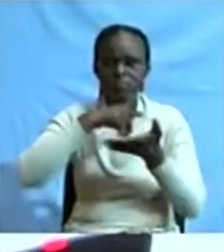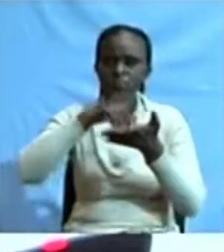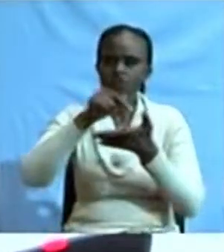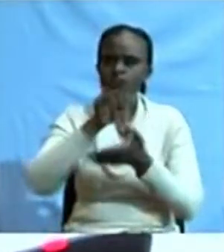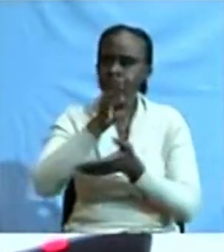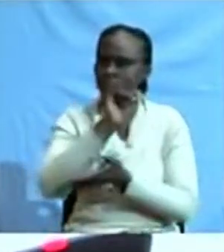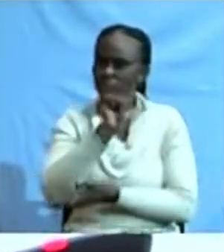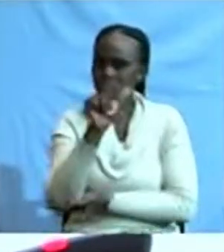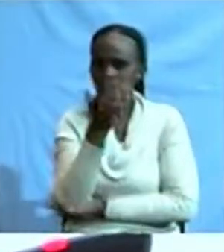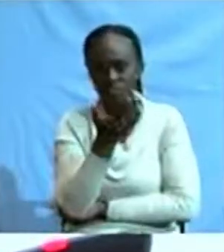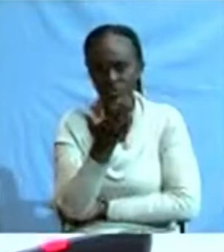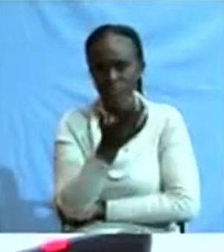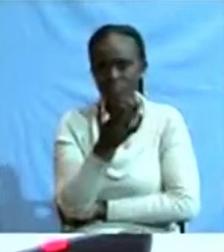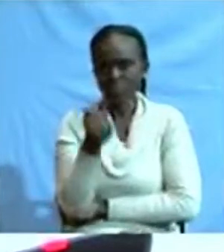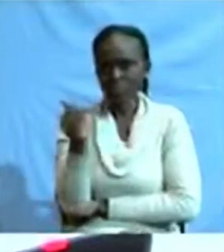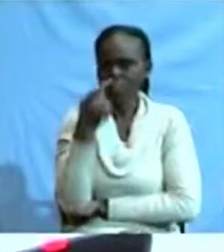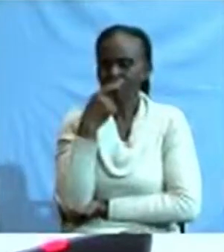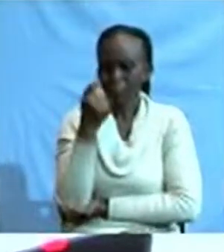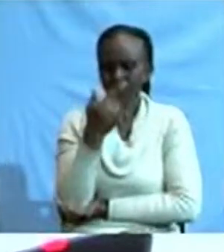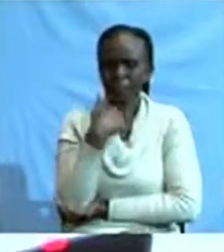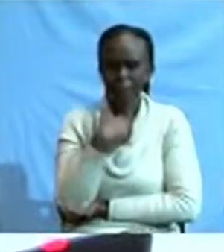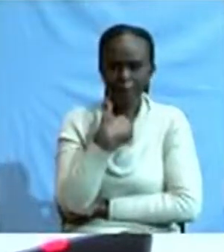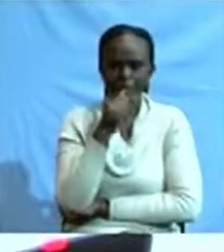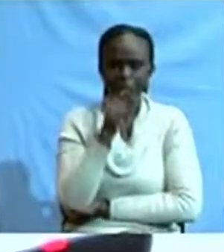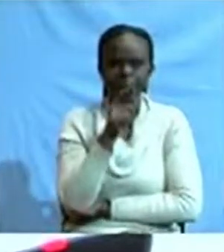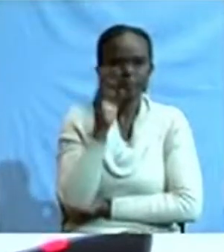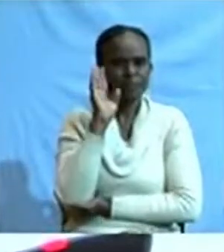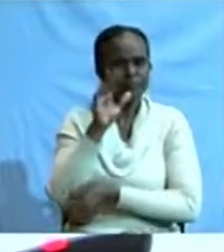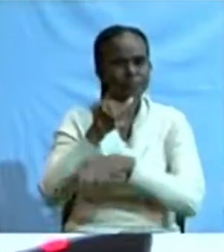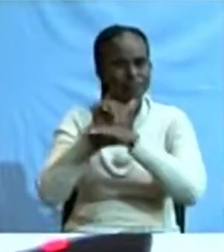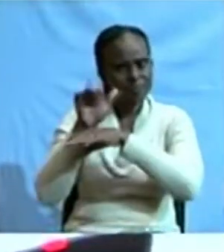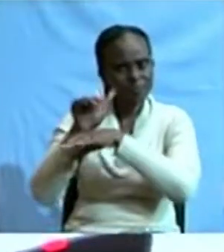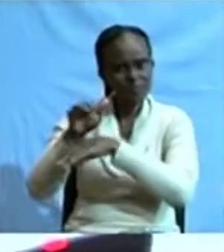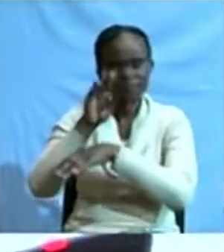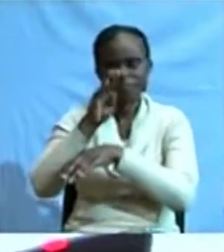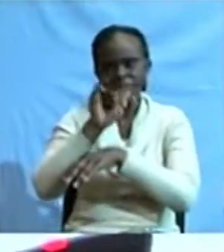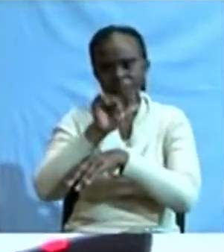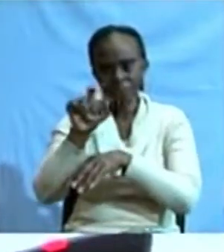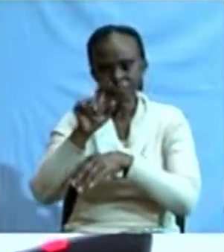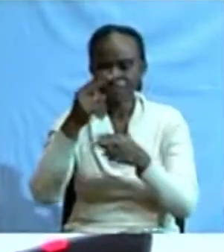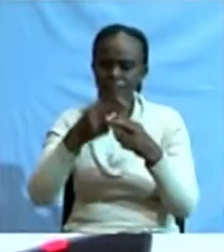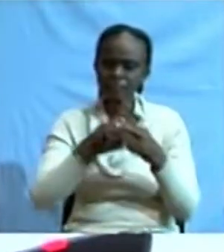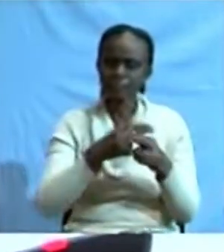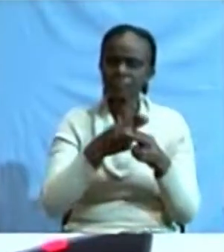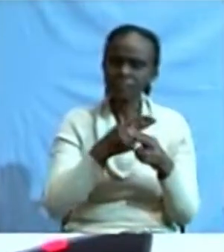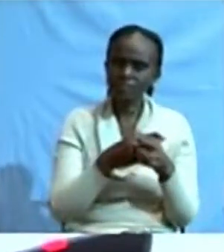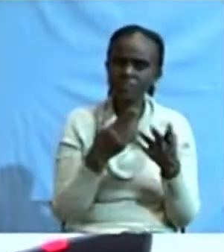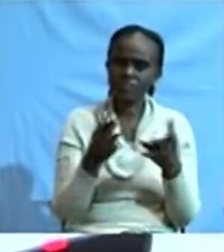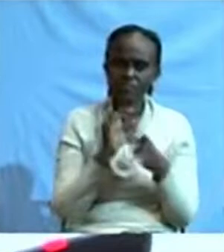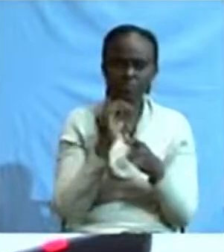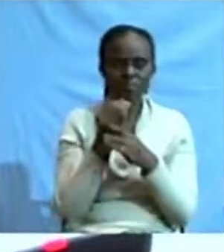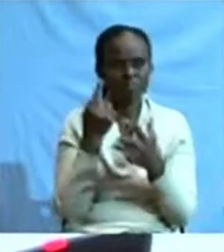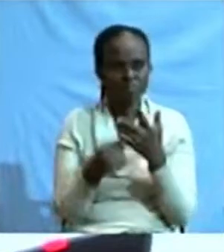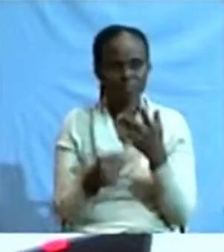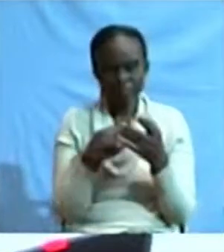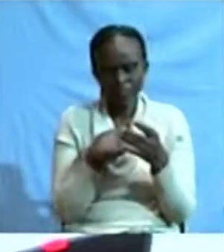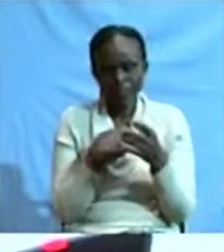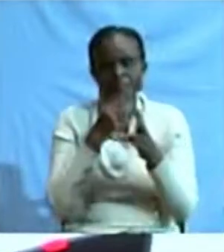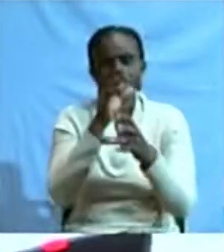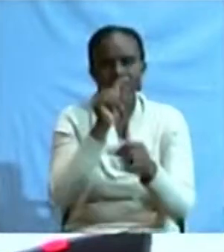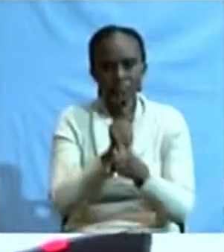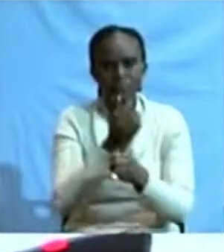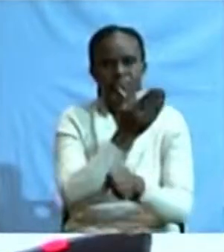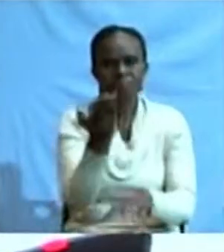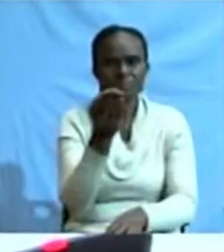bill, you must have a sequence that you send bills. Whether it's monthly or whatever, I must receive those